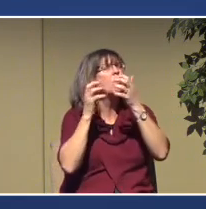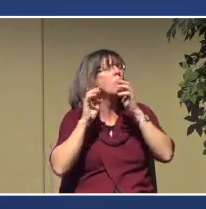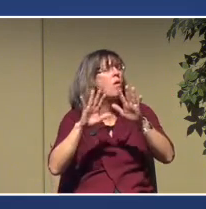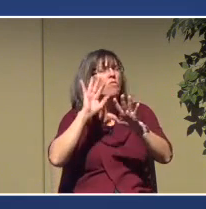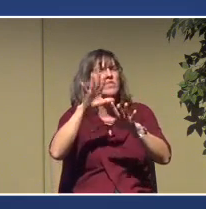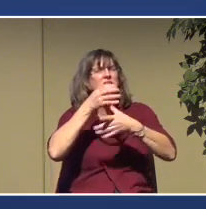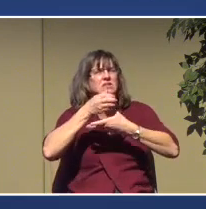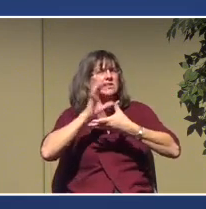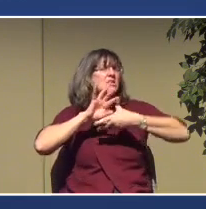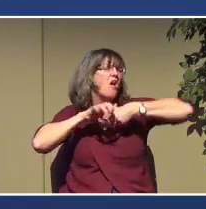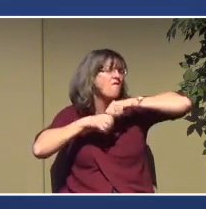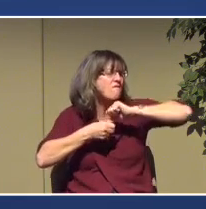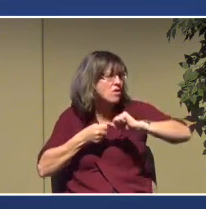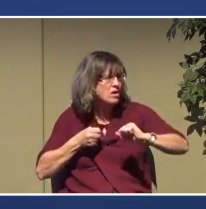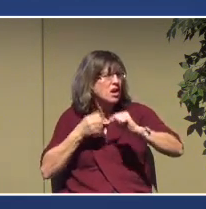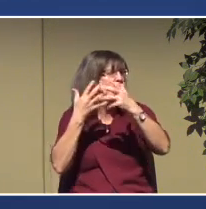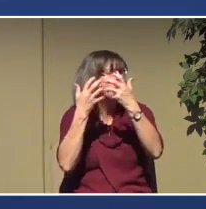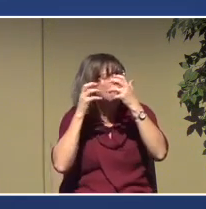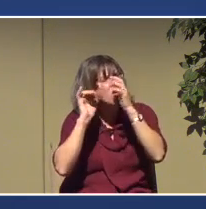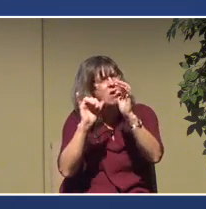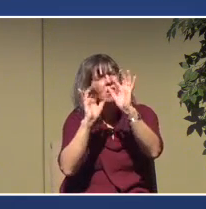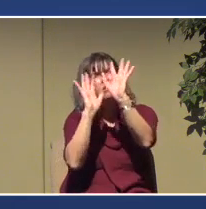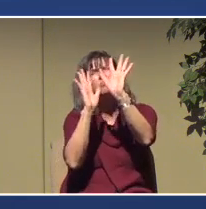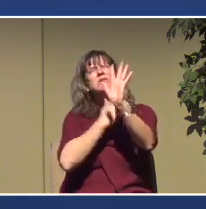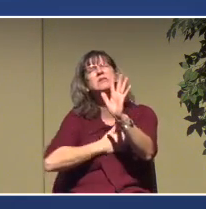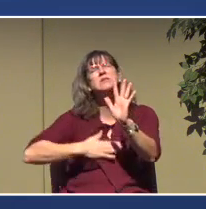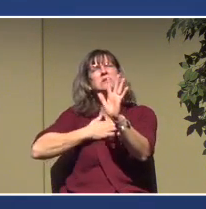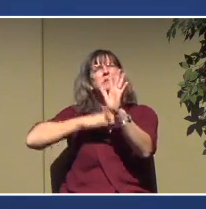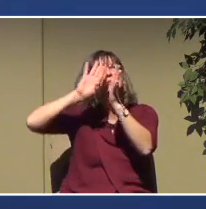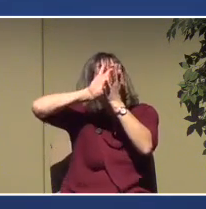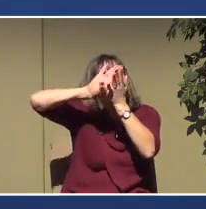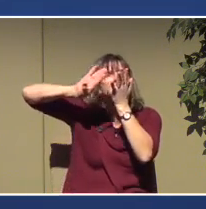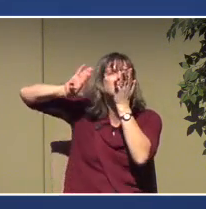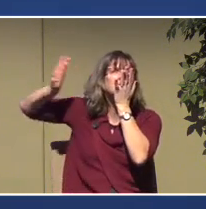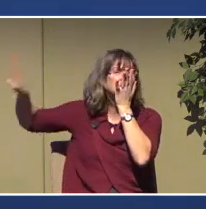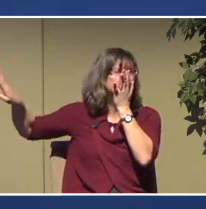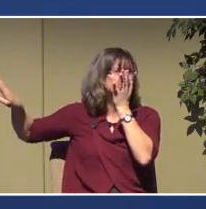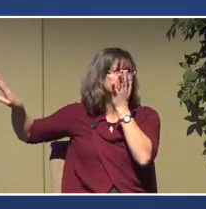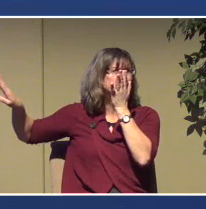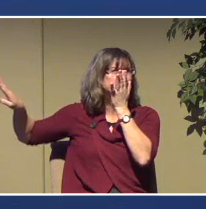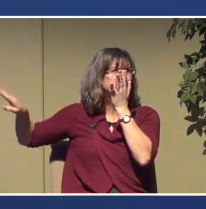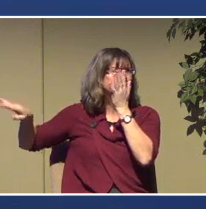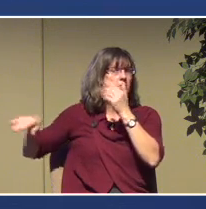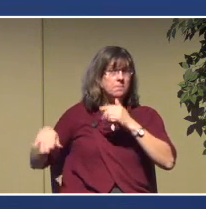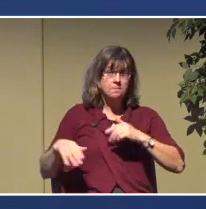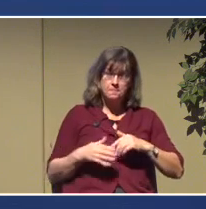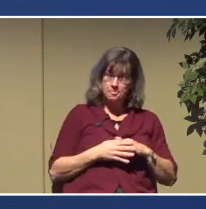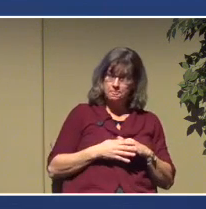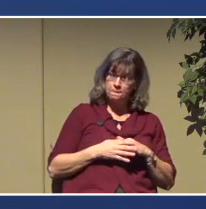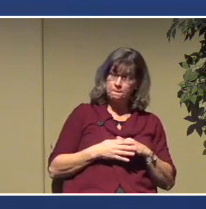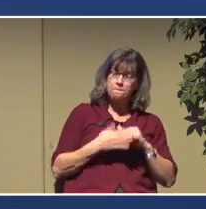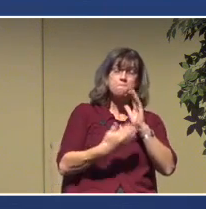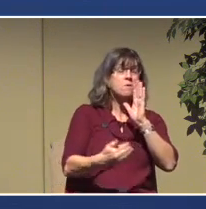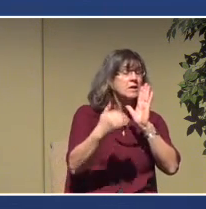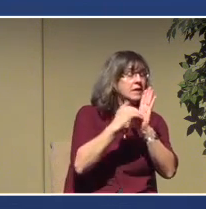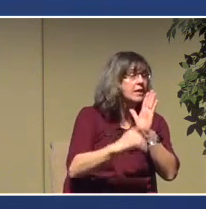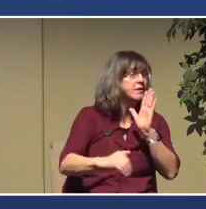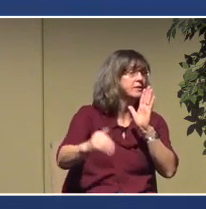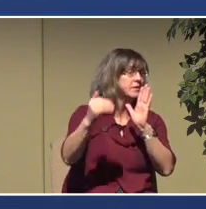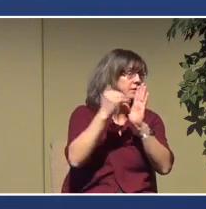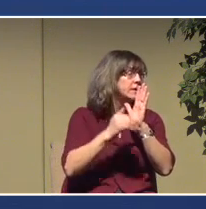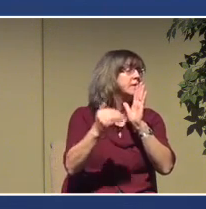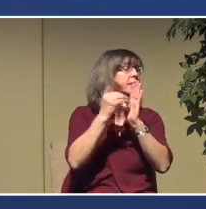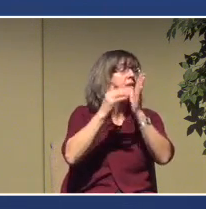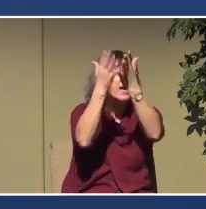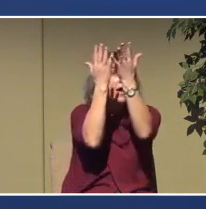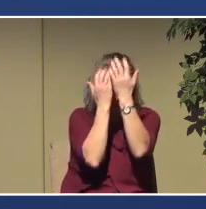Can we ask for things? Yes. Can we ask again and again?